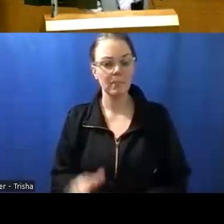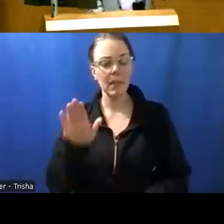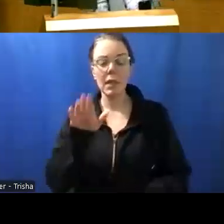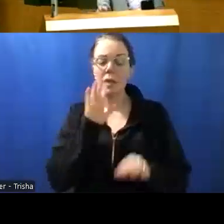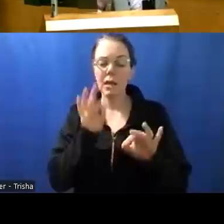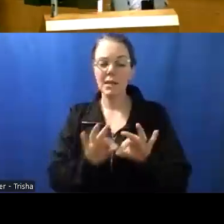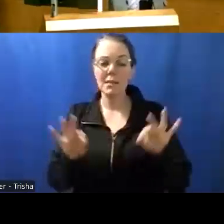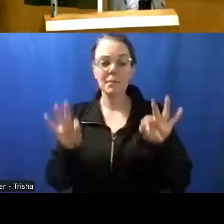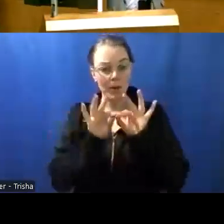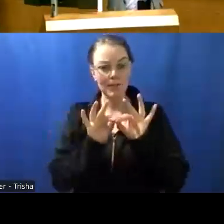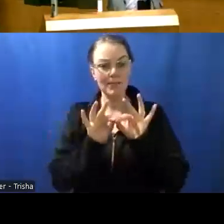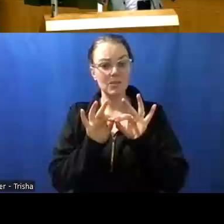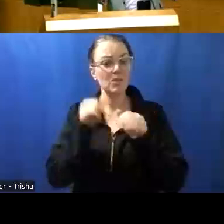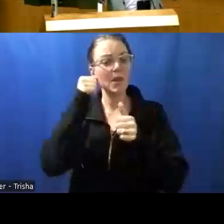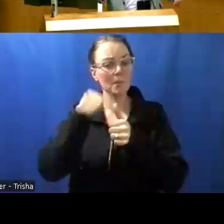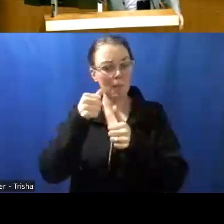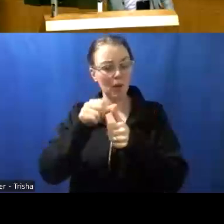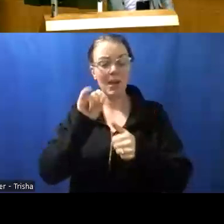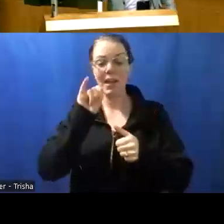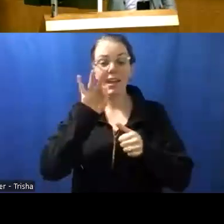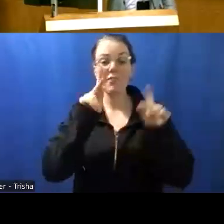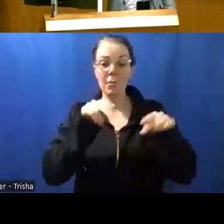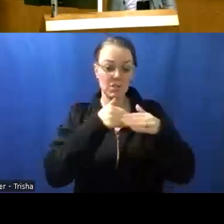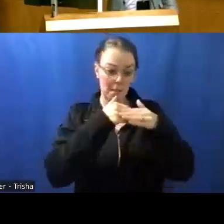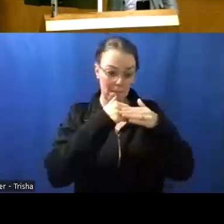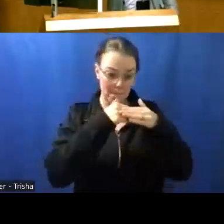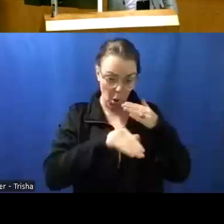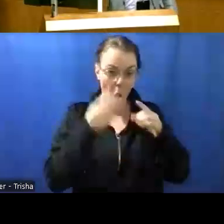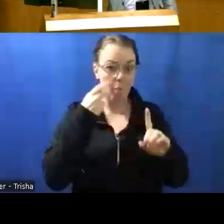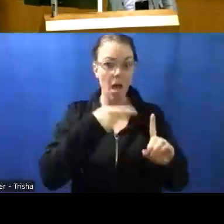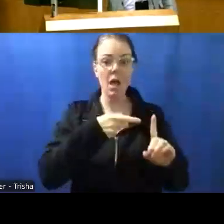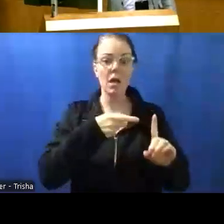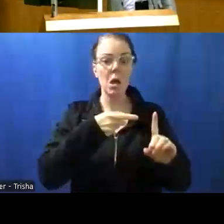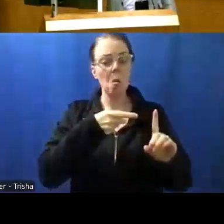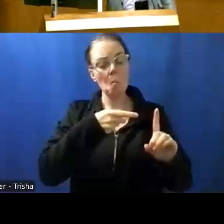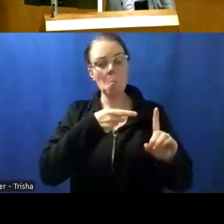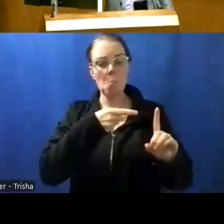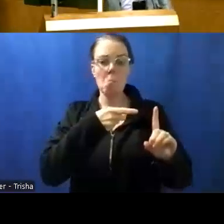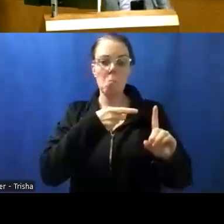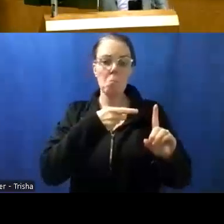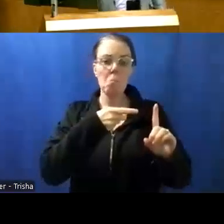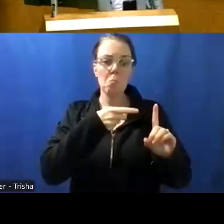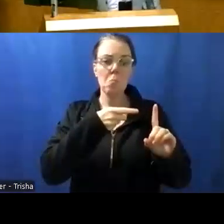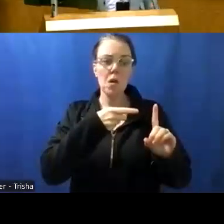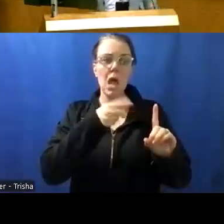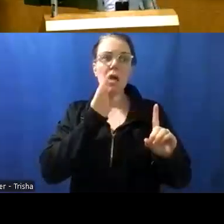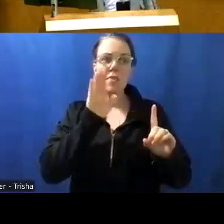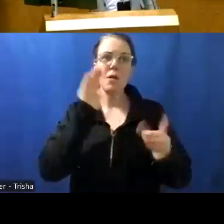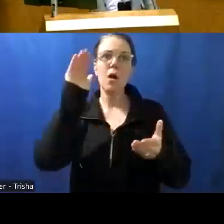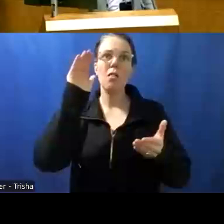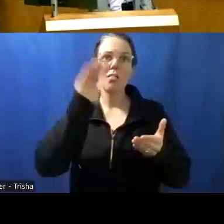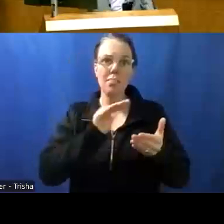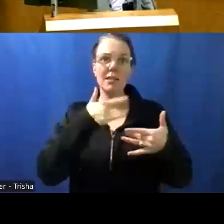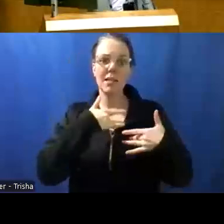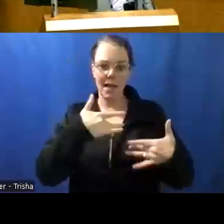mind, someone who's born blind is very likely to have, or less likely to have a problem with